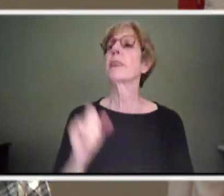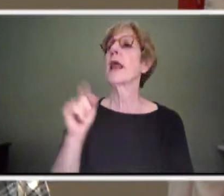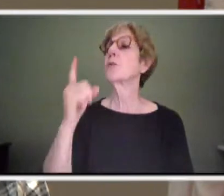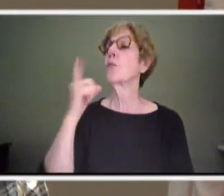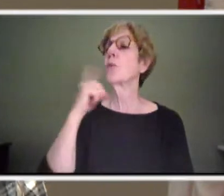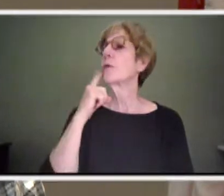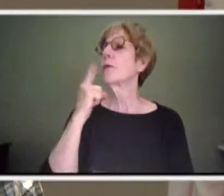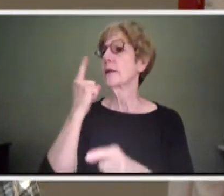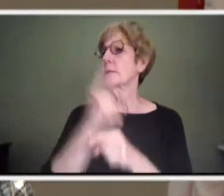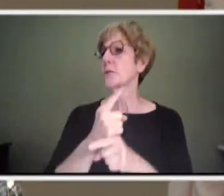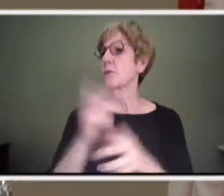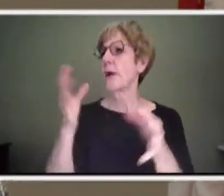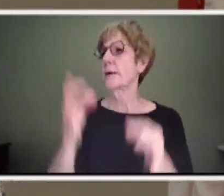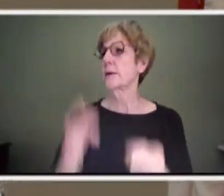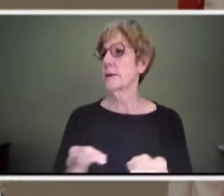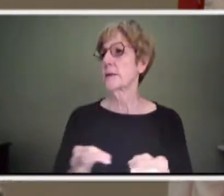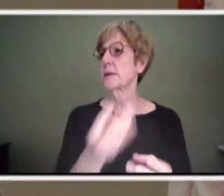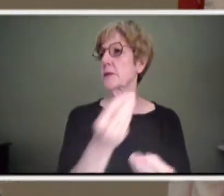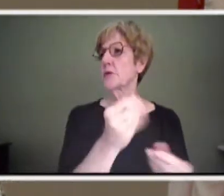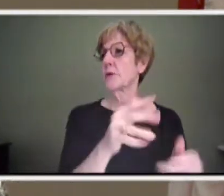decision to be made. Right. So